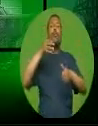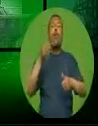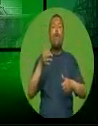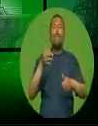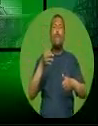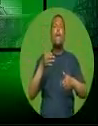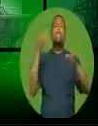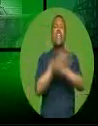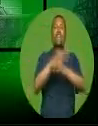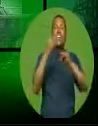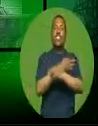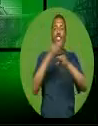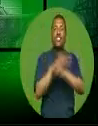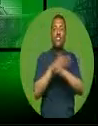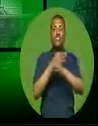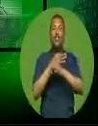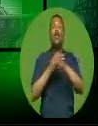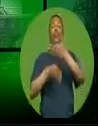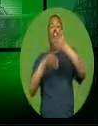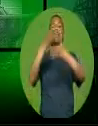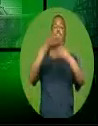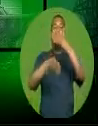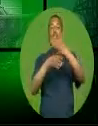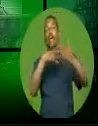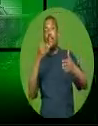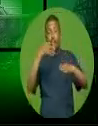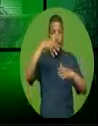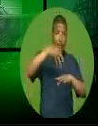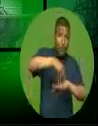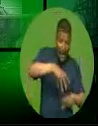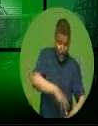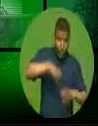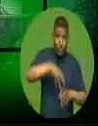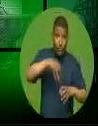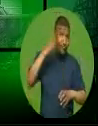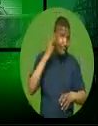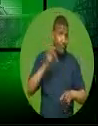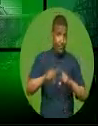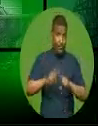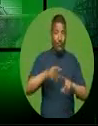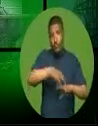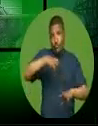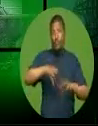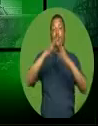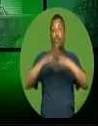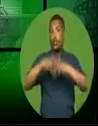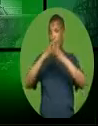contribution of the manufacturing, construction, and mining subsectors of the